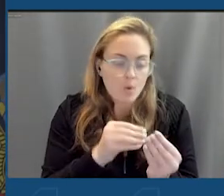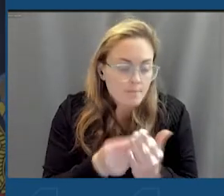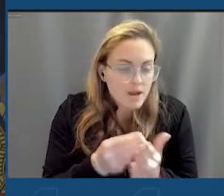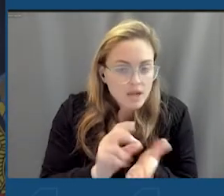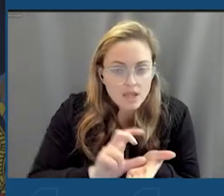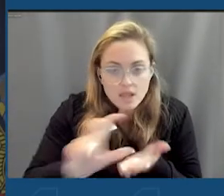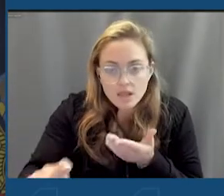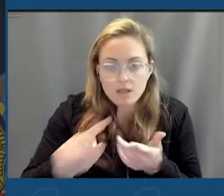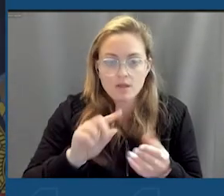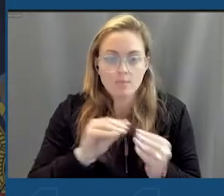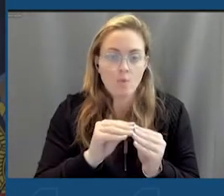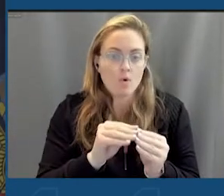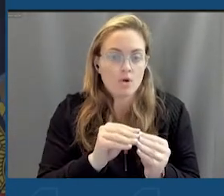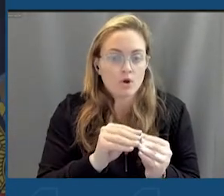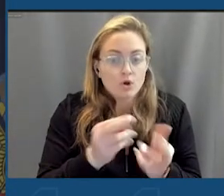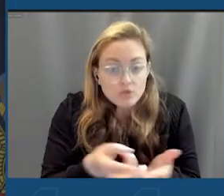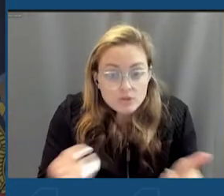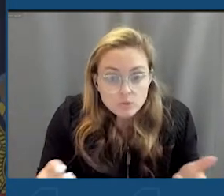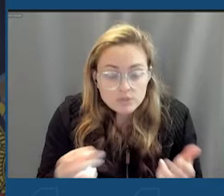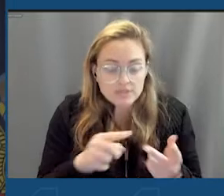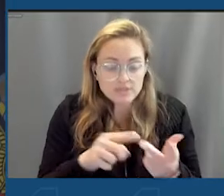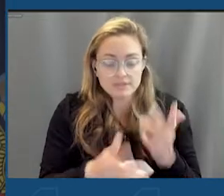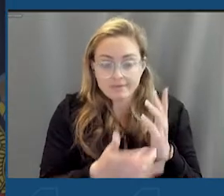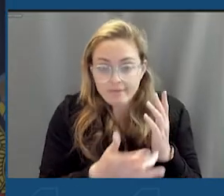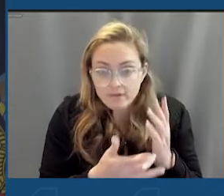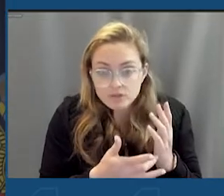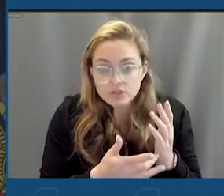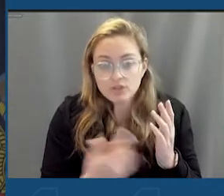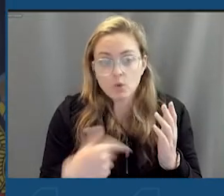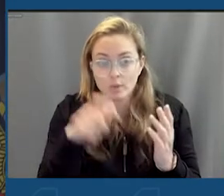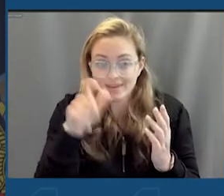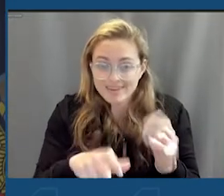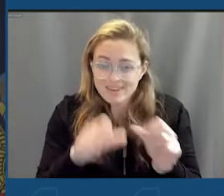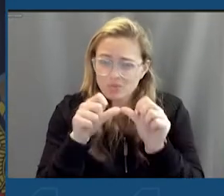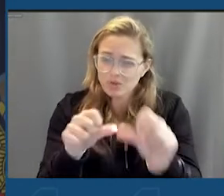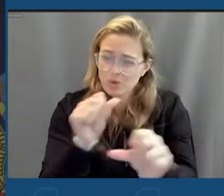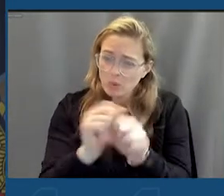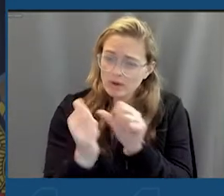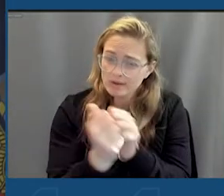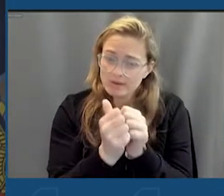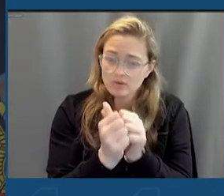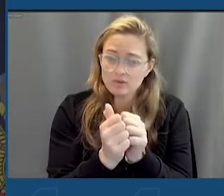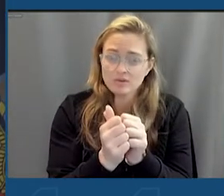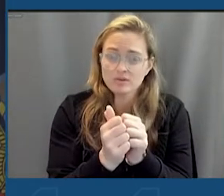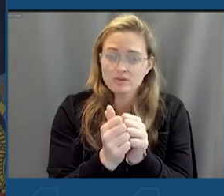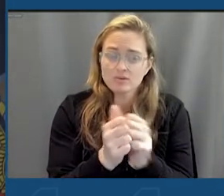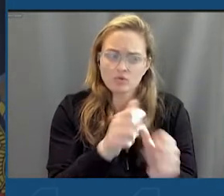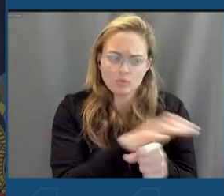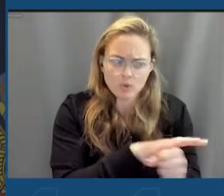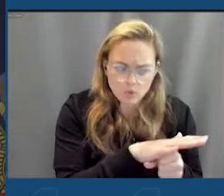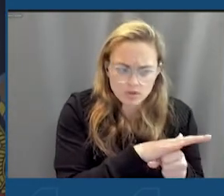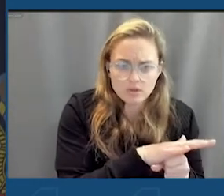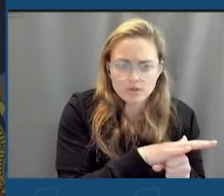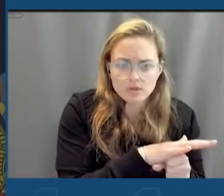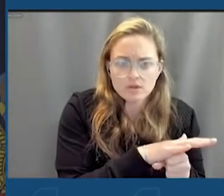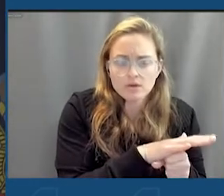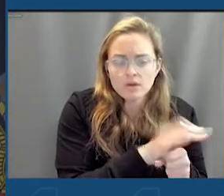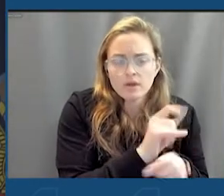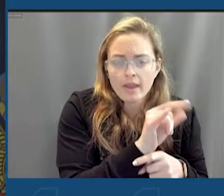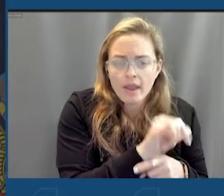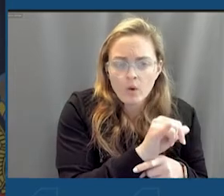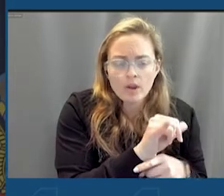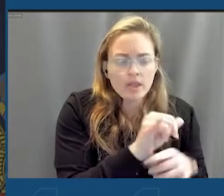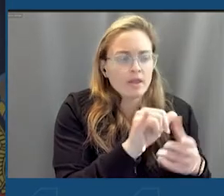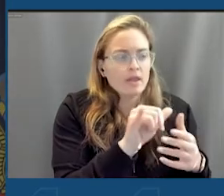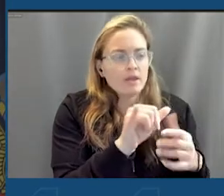more resources, the technology, because we need to keep working together from the local, county, state, and